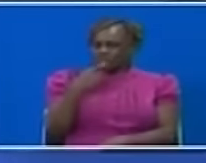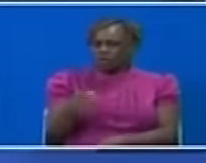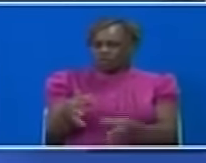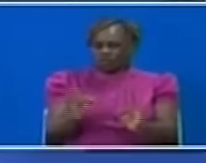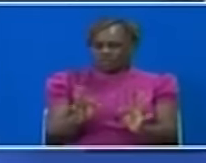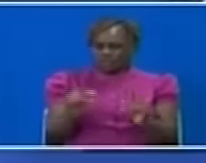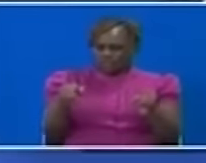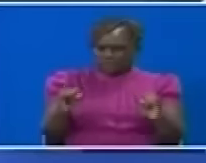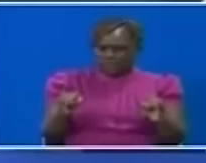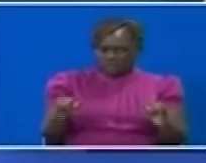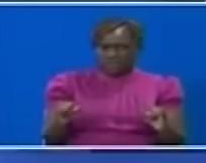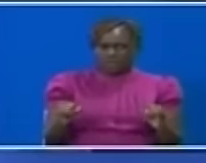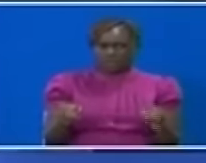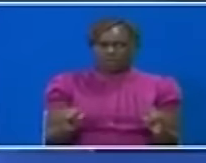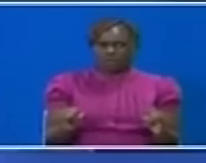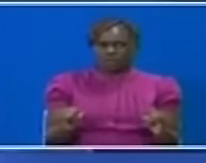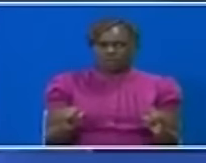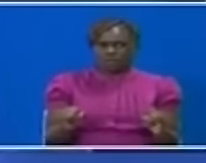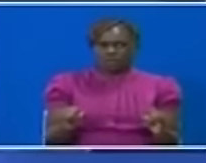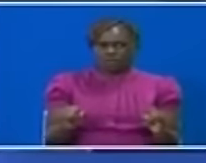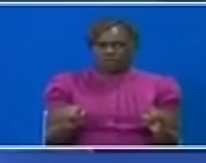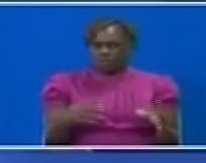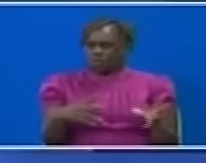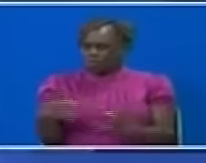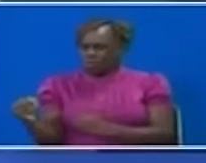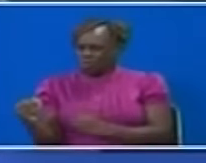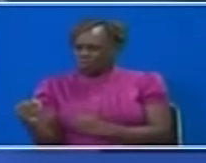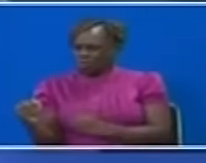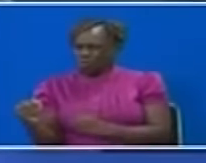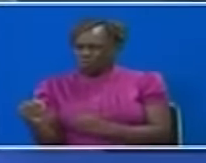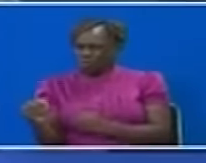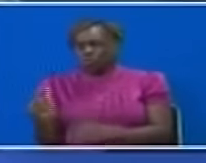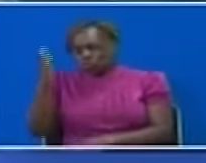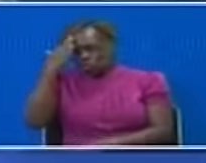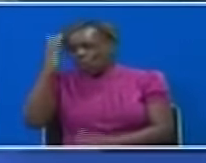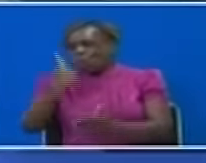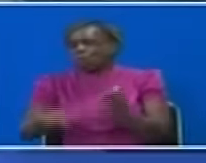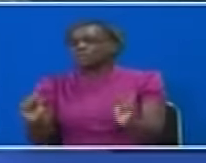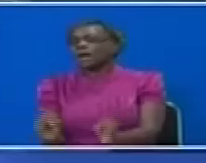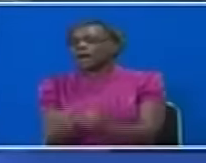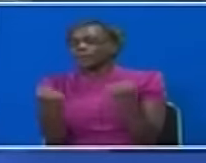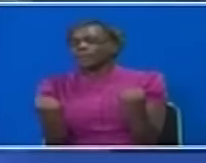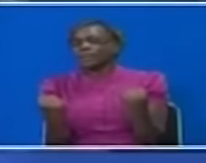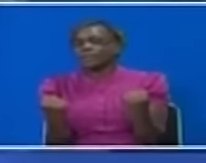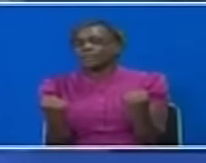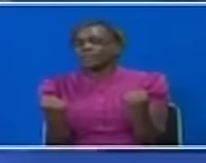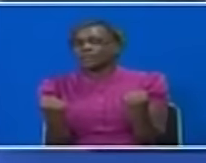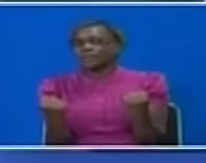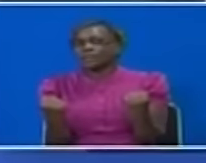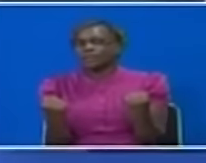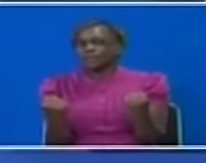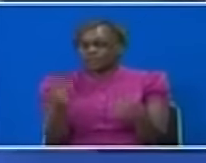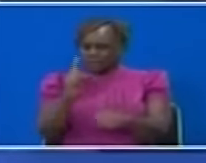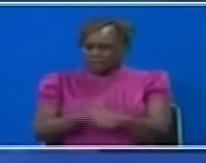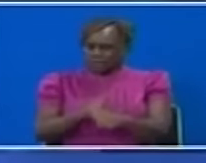who have tried to rush to the report office to find what was going on. And when